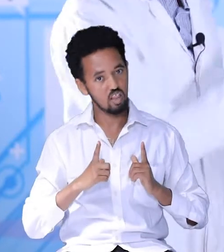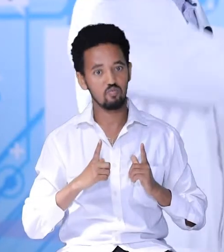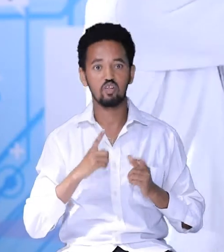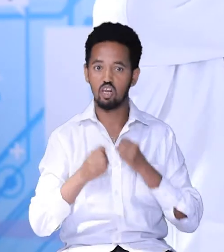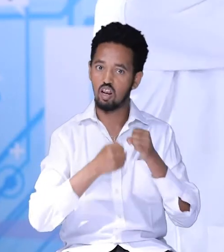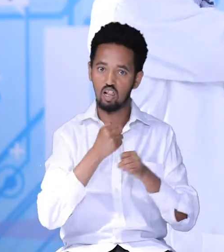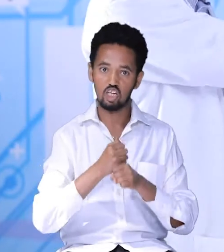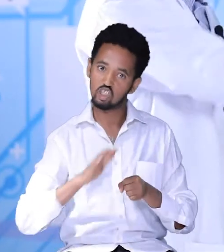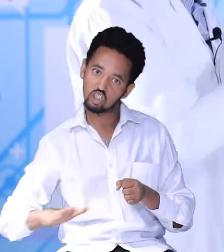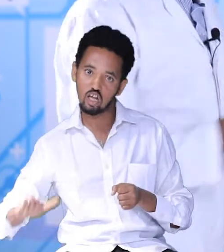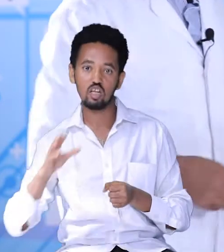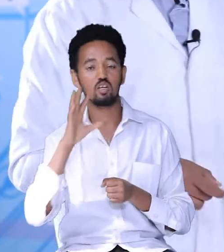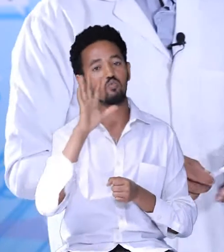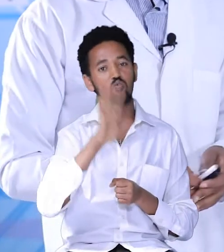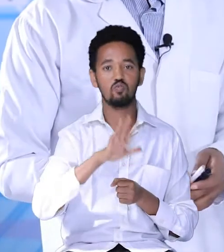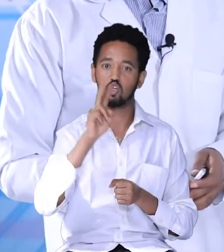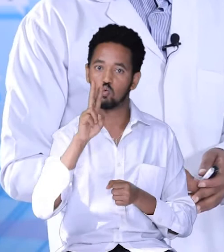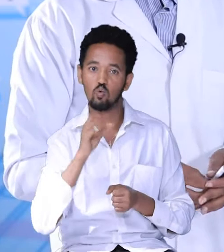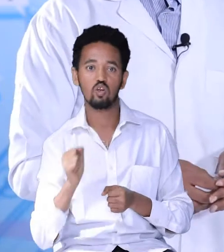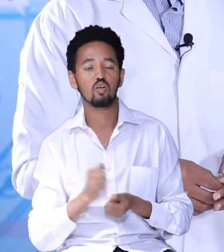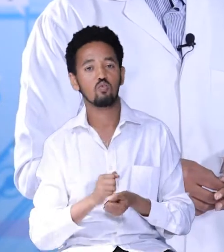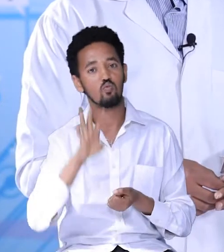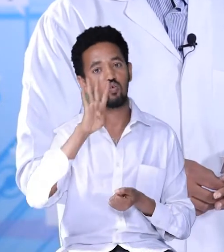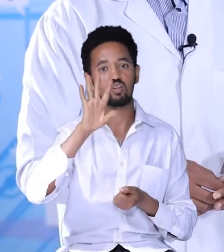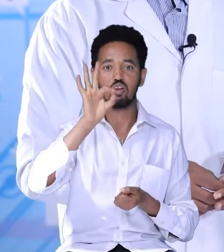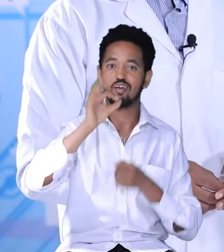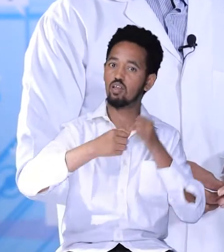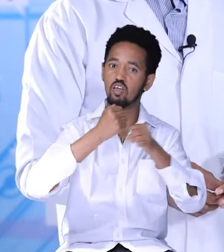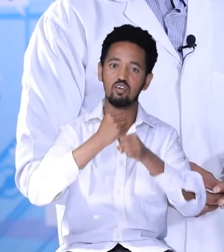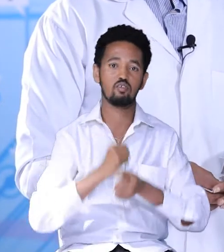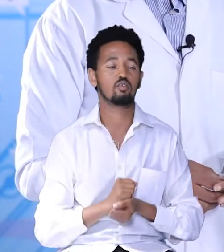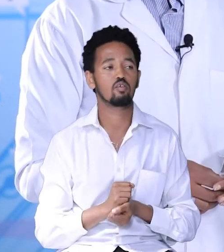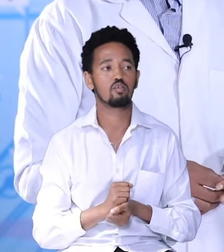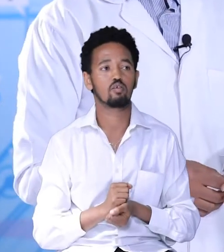age, that is 50 to 49 years.